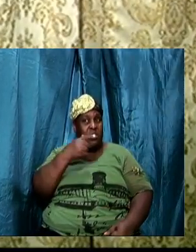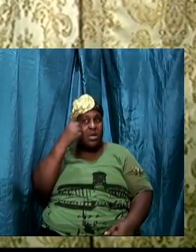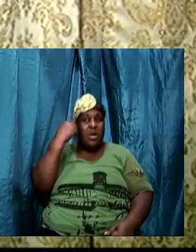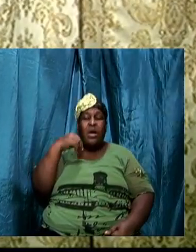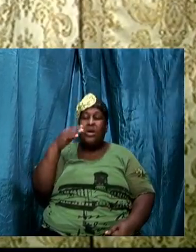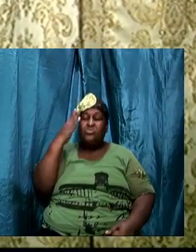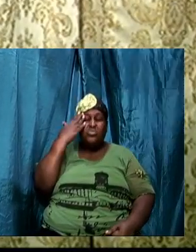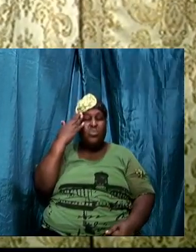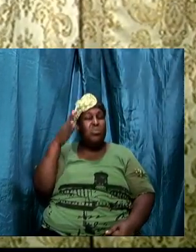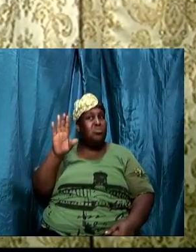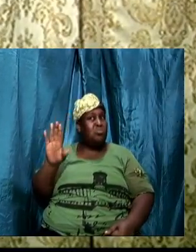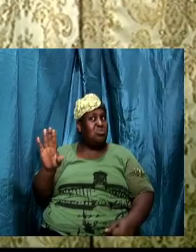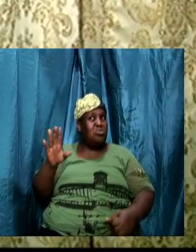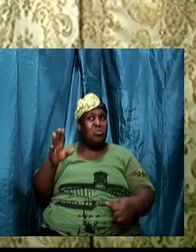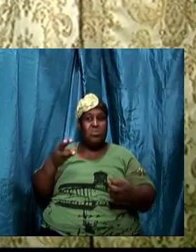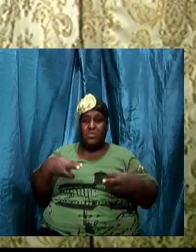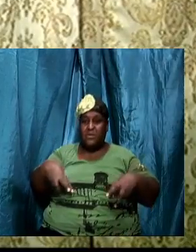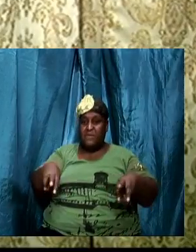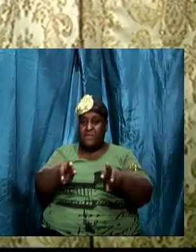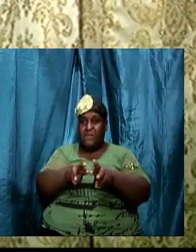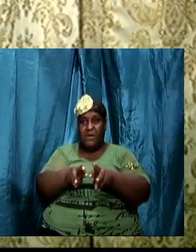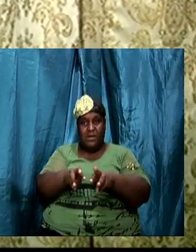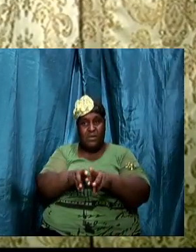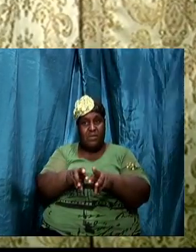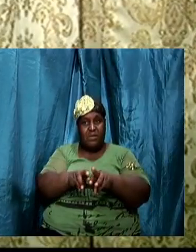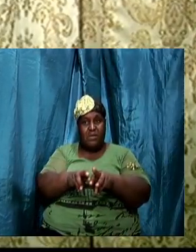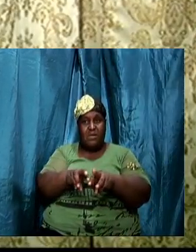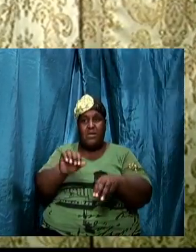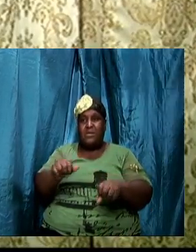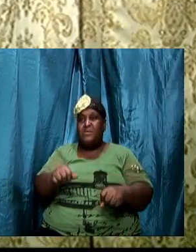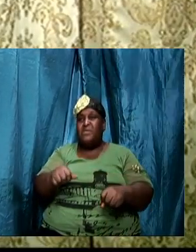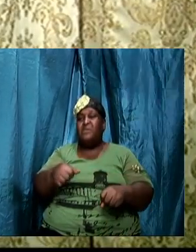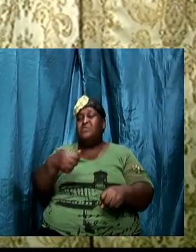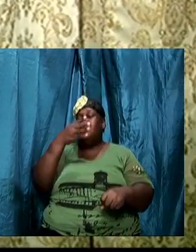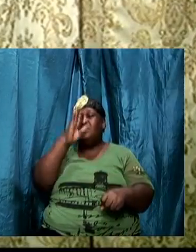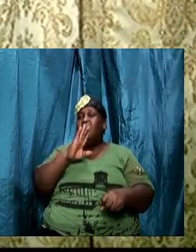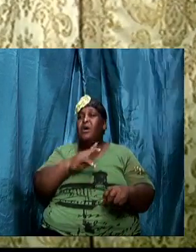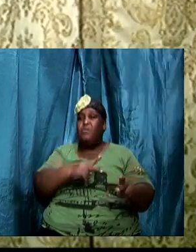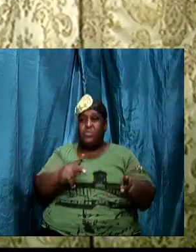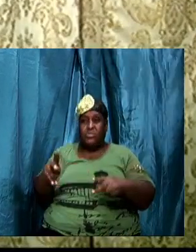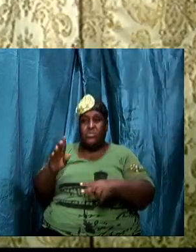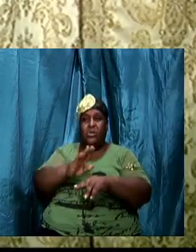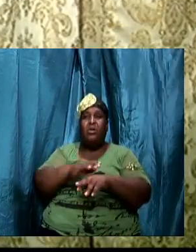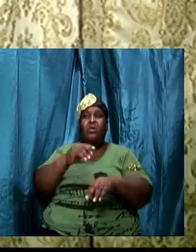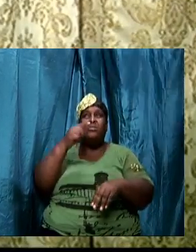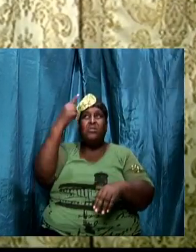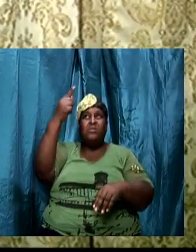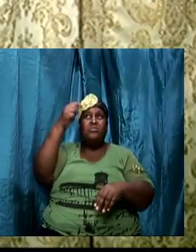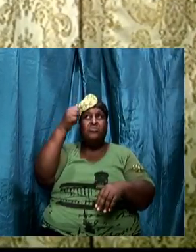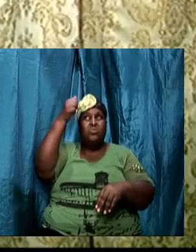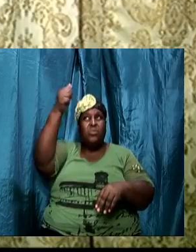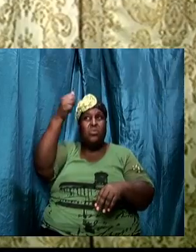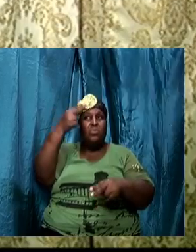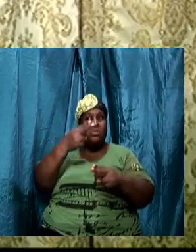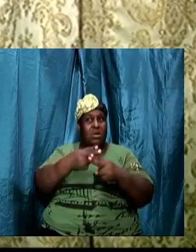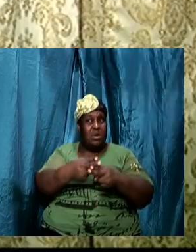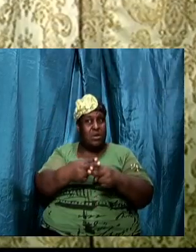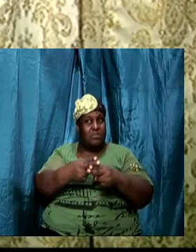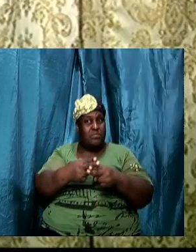God places upon His word. And His words, as I just